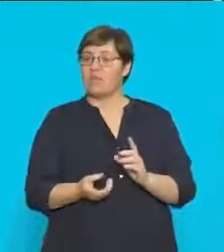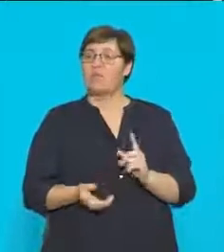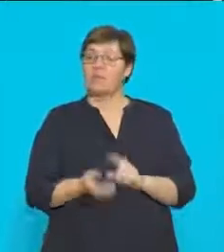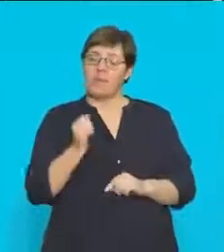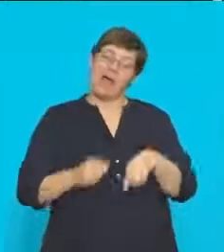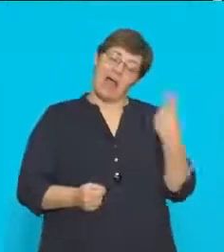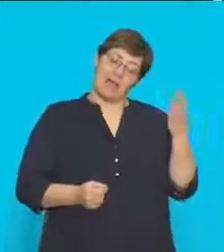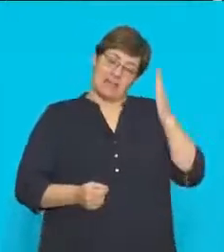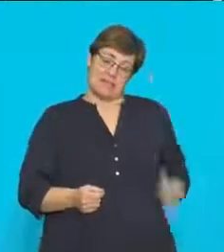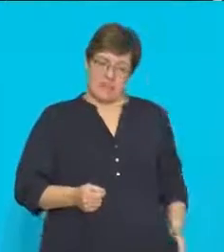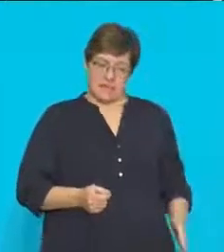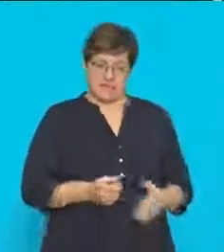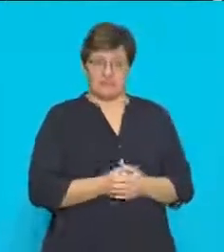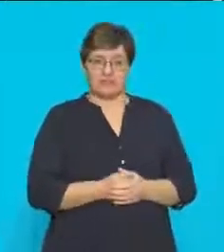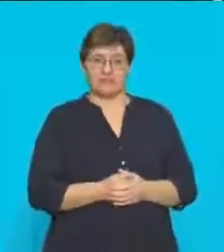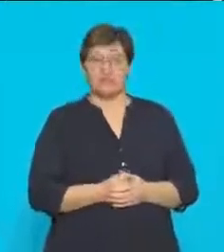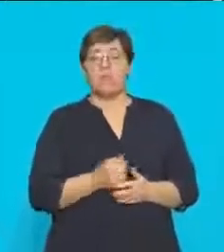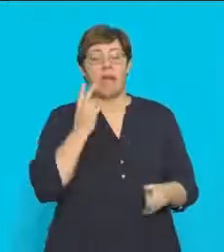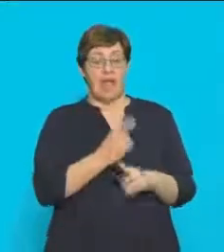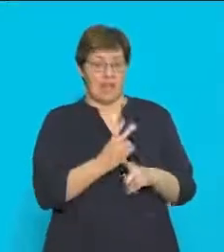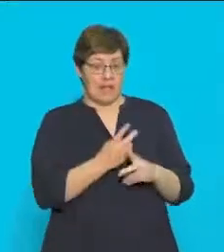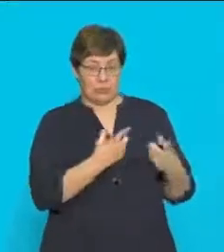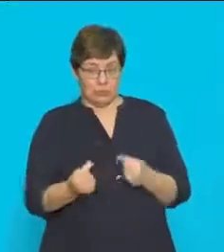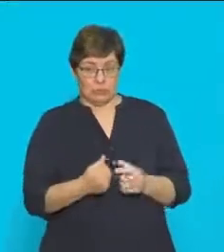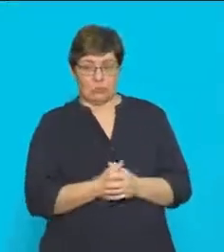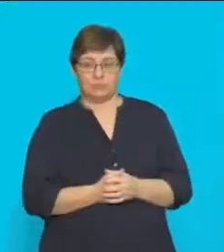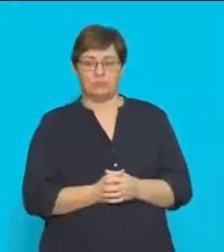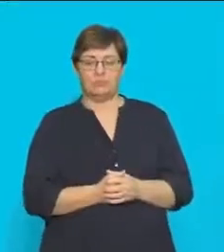other missing side. So let's go back to our diagram again.